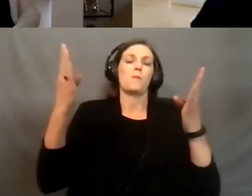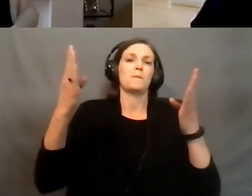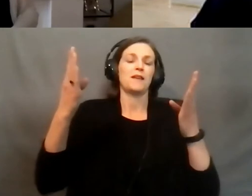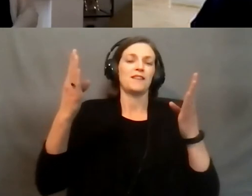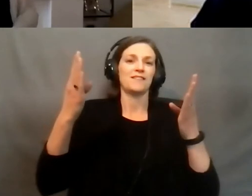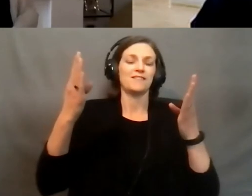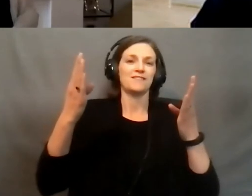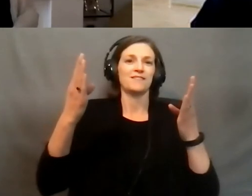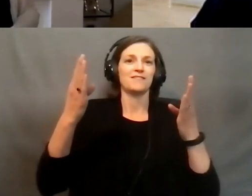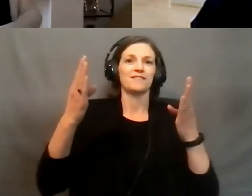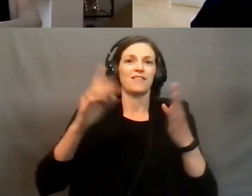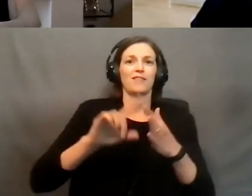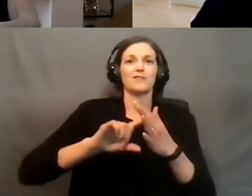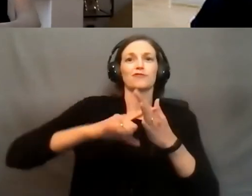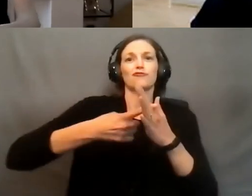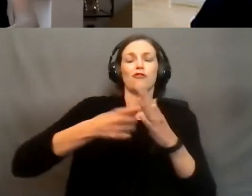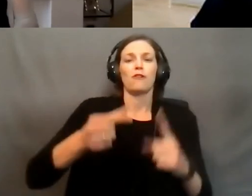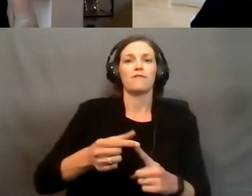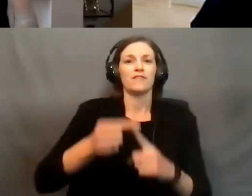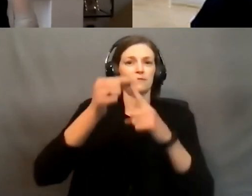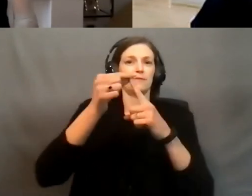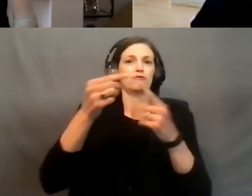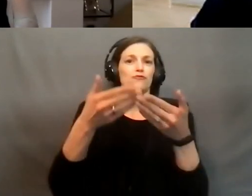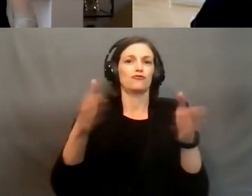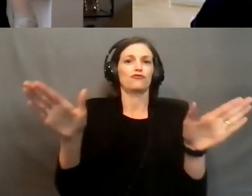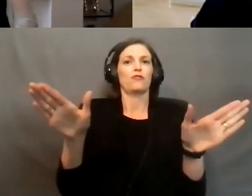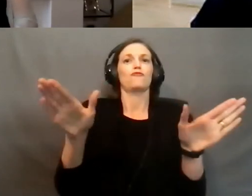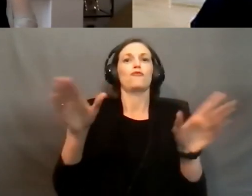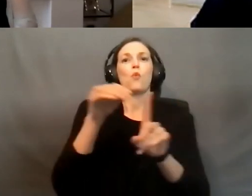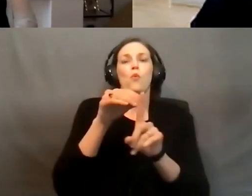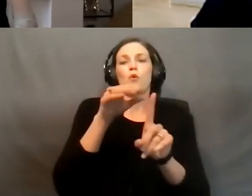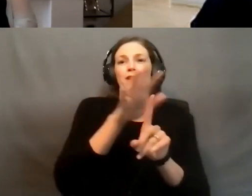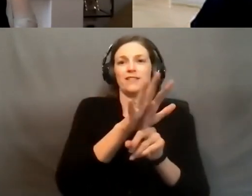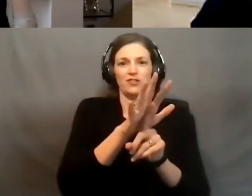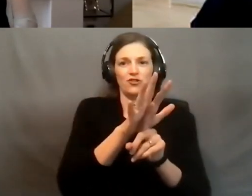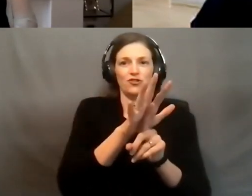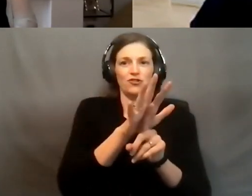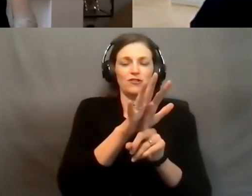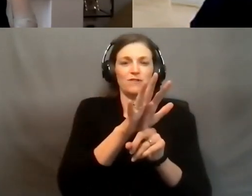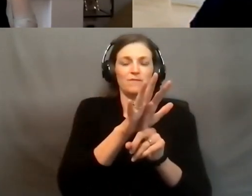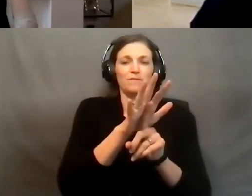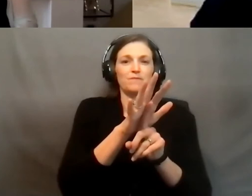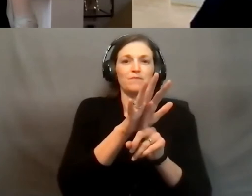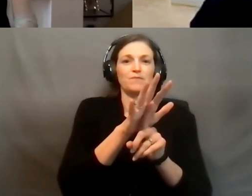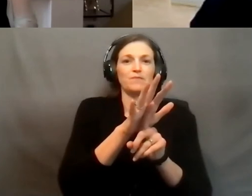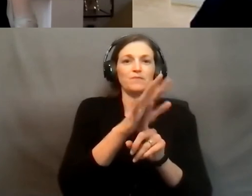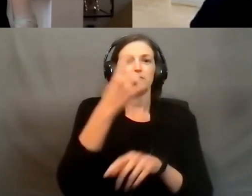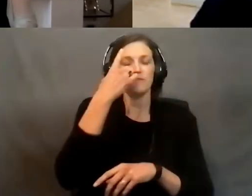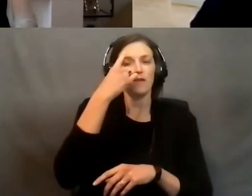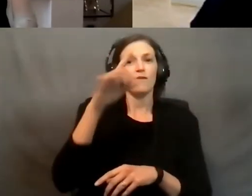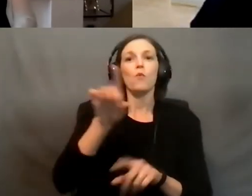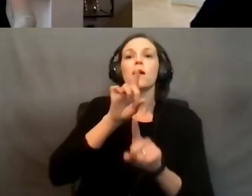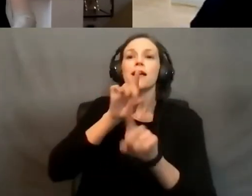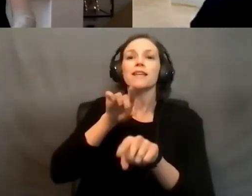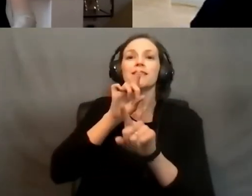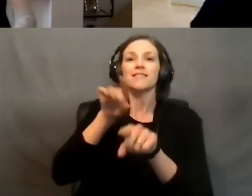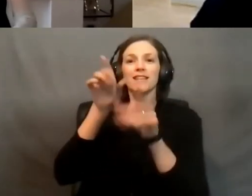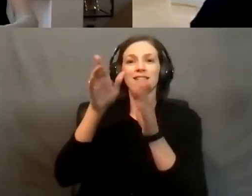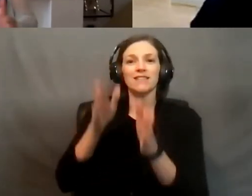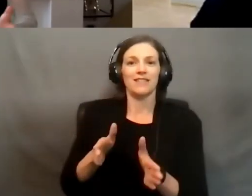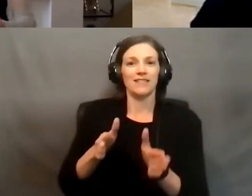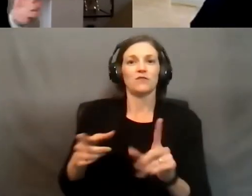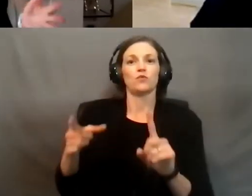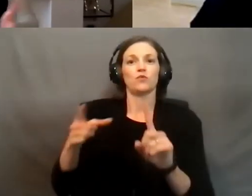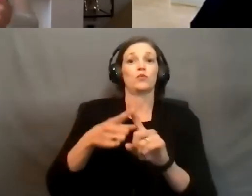special general orientation for attendees to our